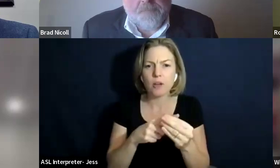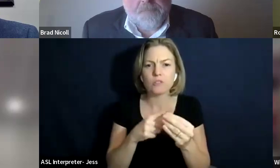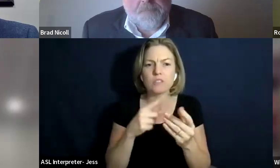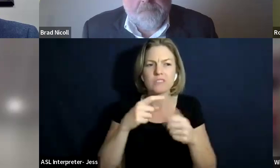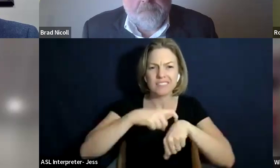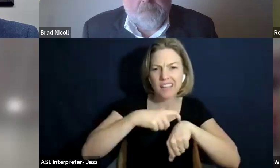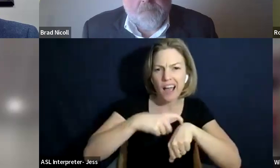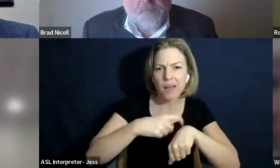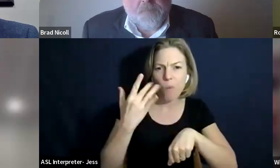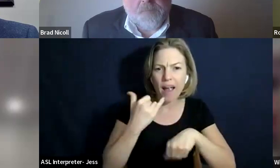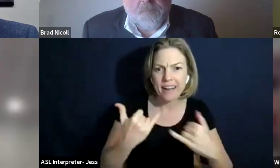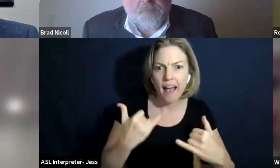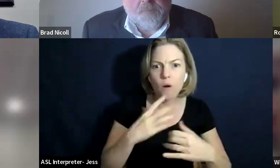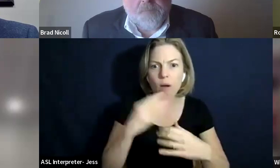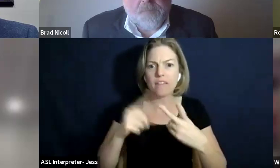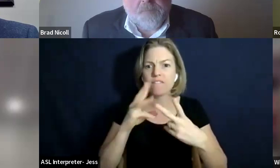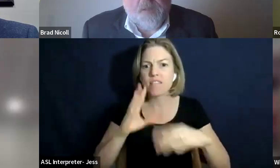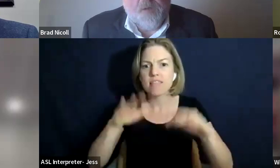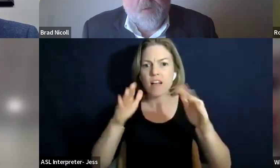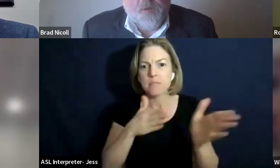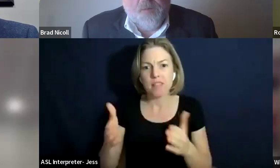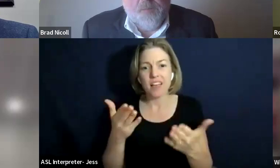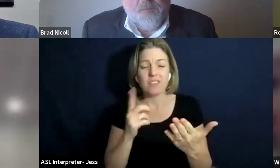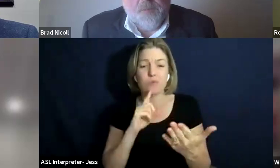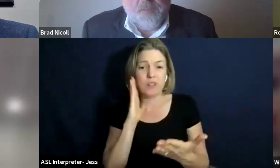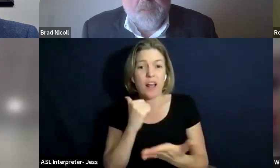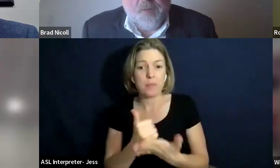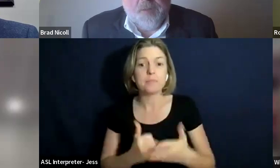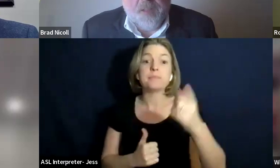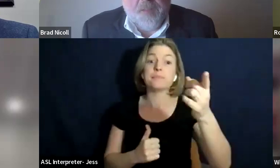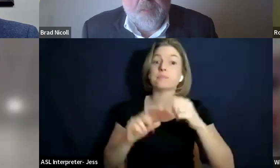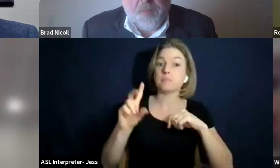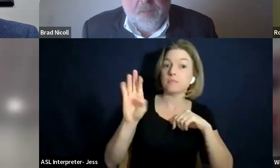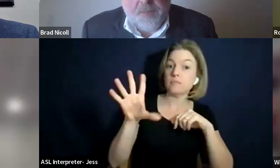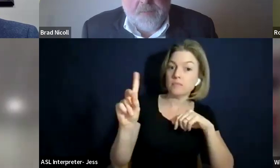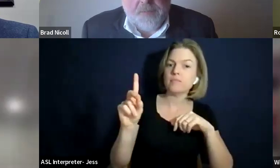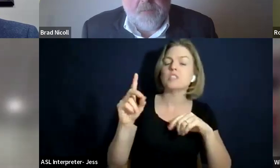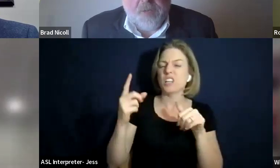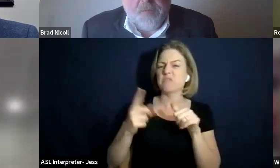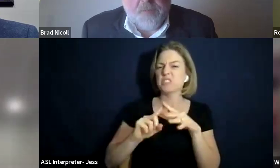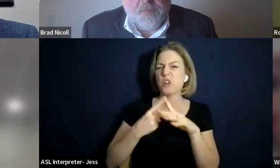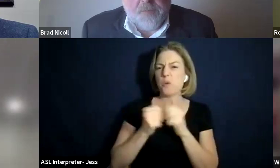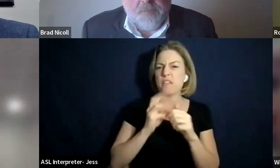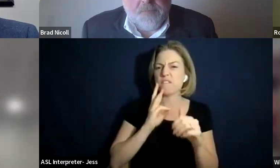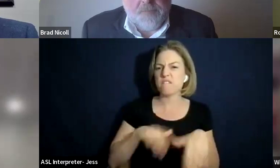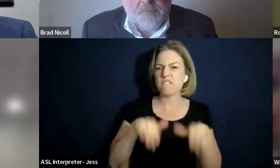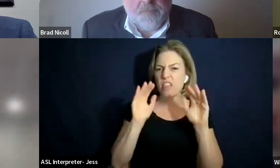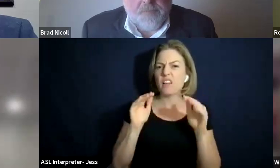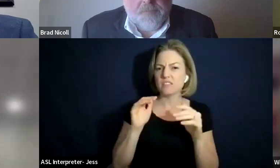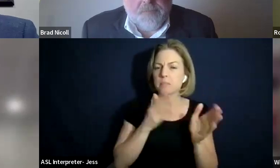timing and then also the floodplain, that would be helpful. Oh, let's start with the floodplain. Joe.